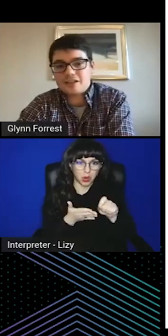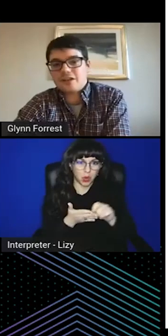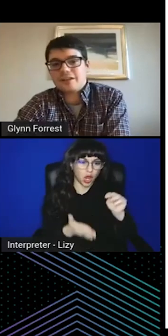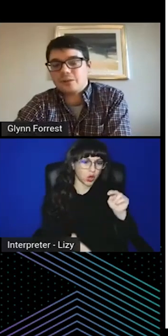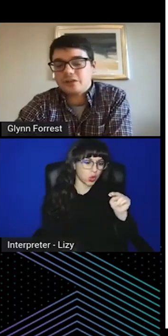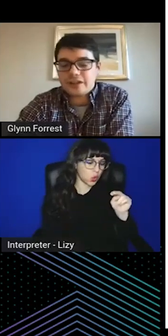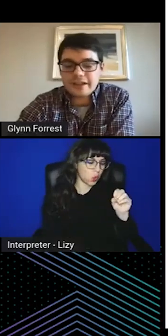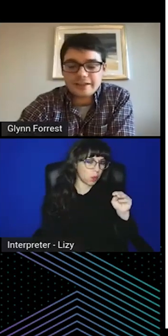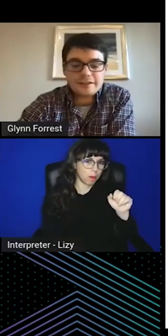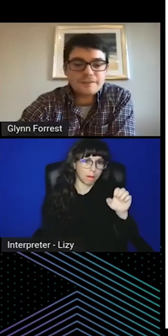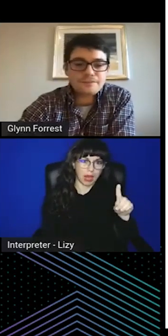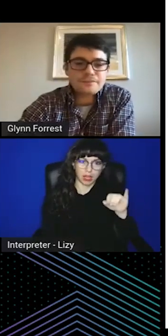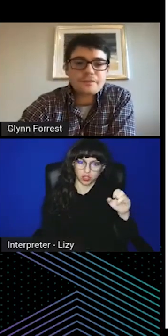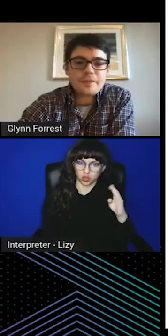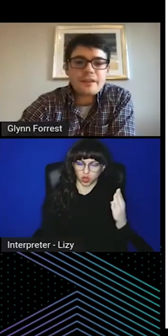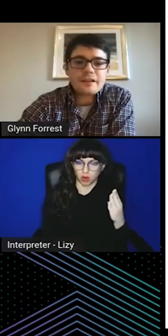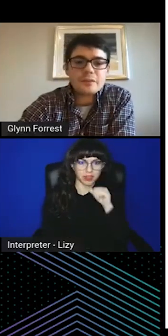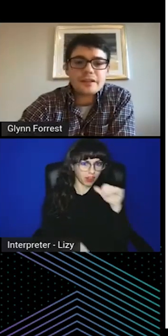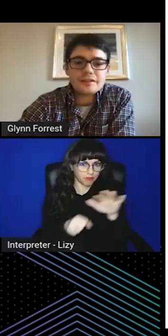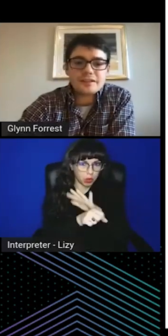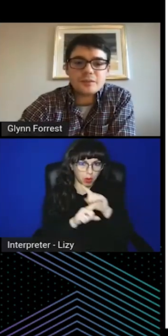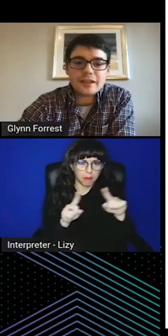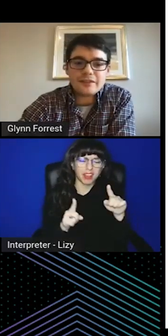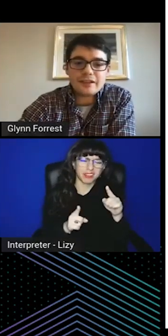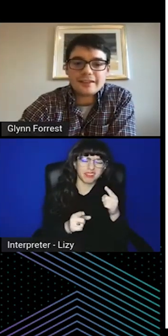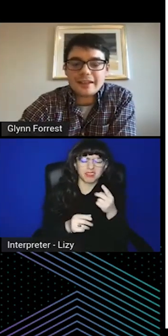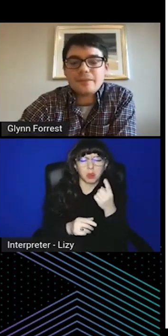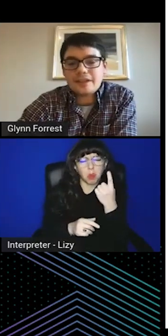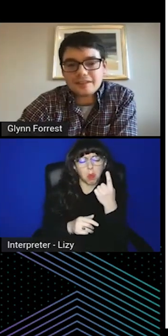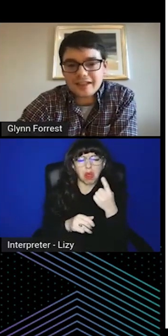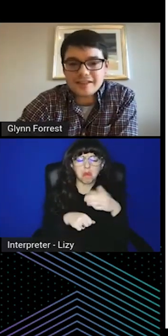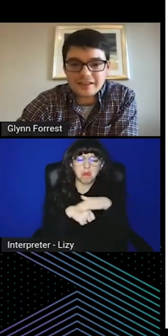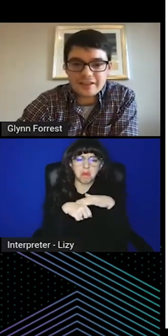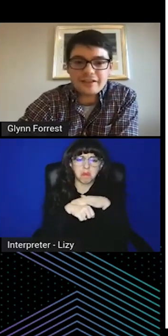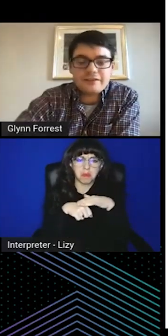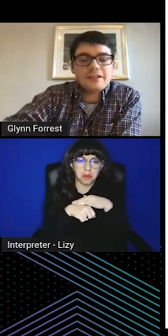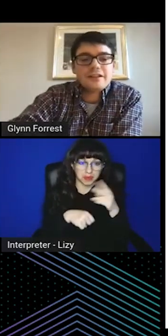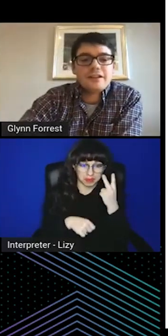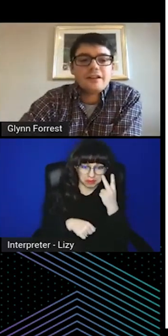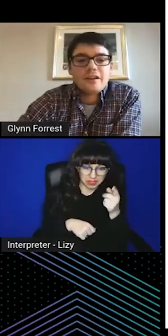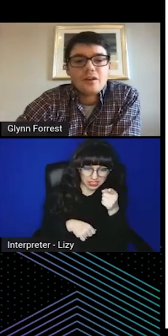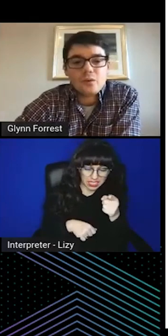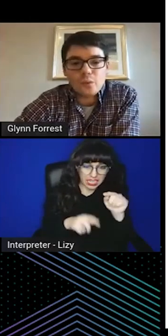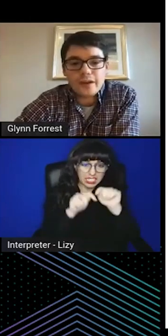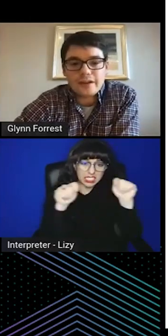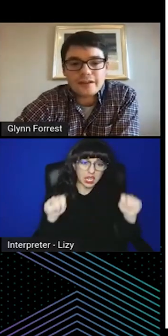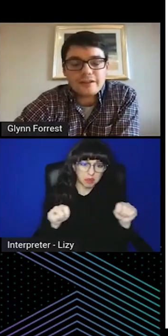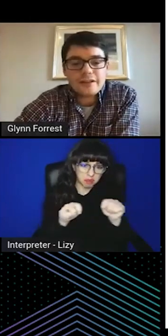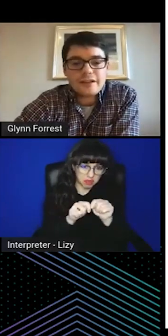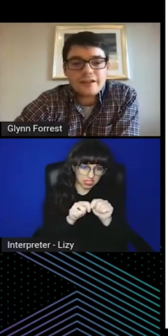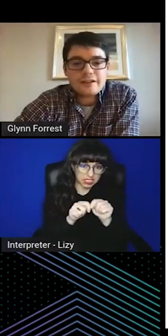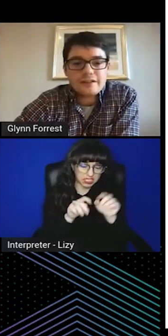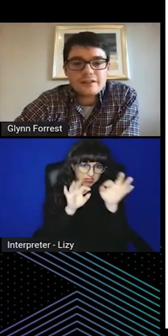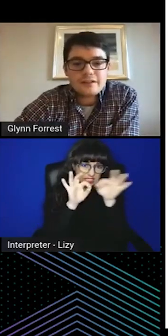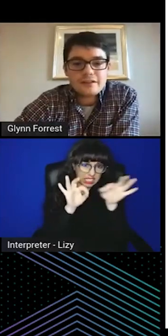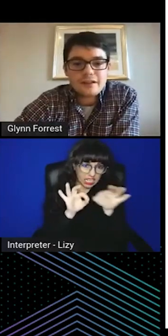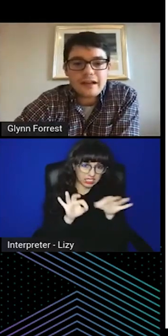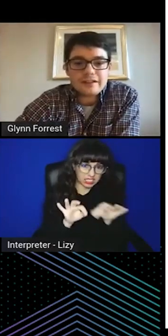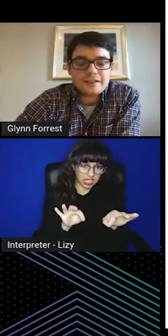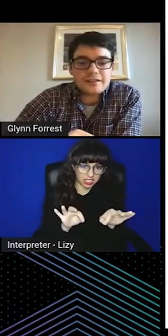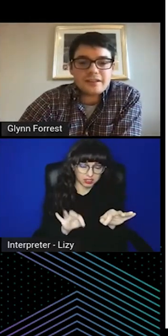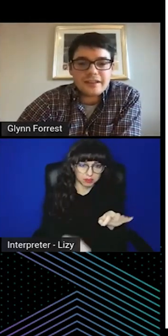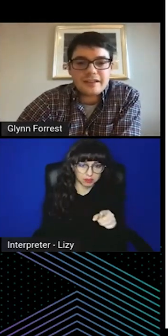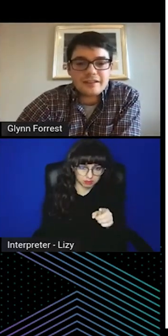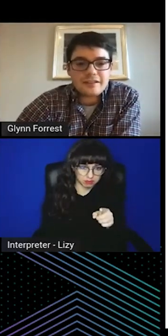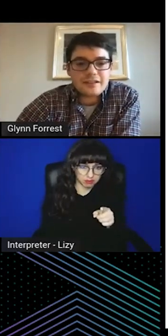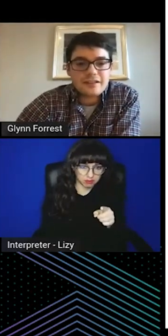the extract that we're looking at. And we can see that we have a template stanza here where